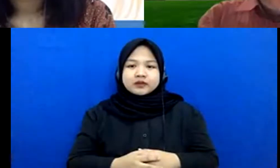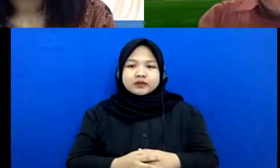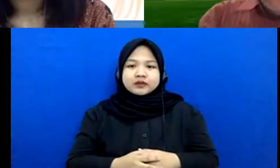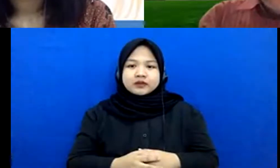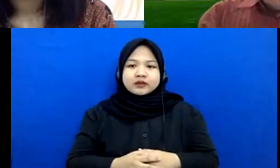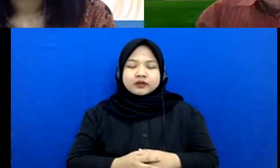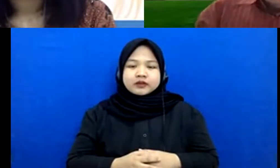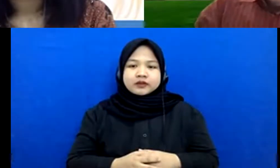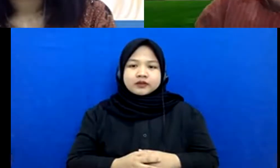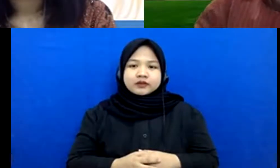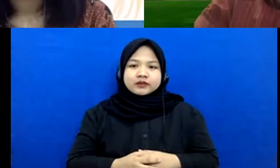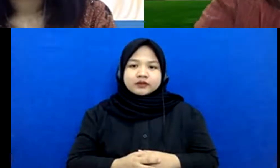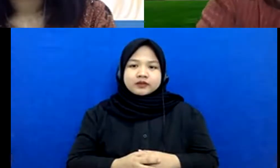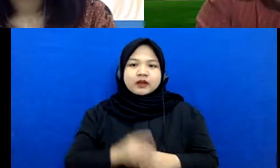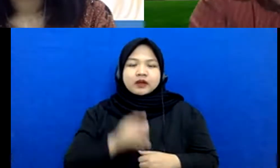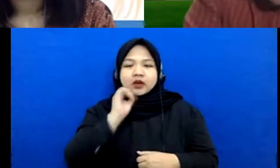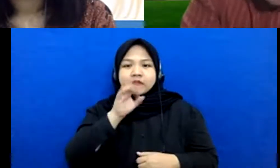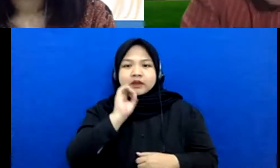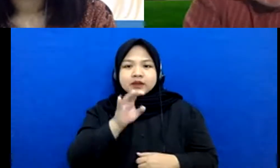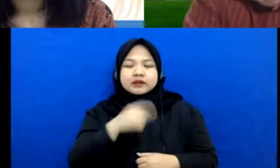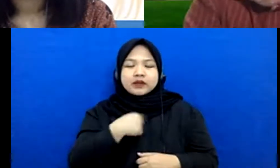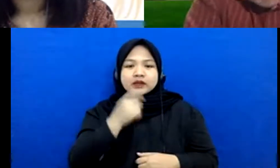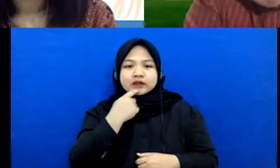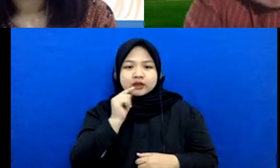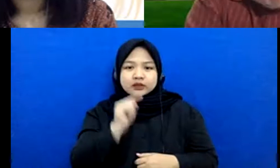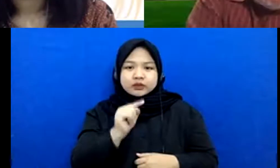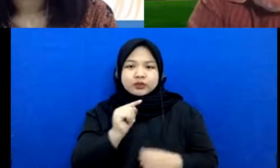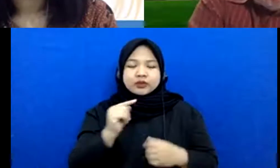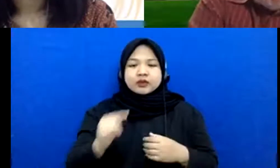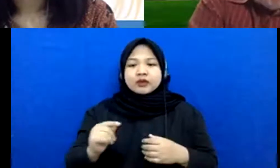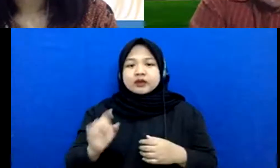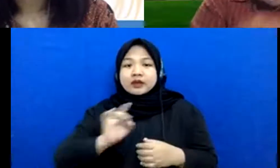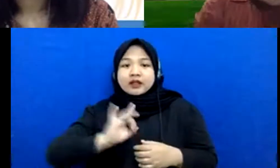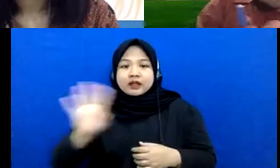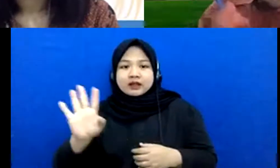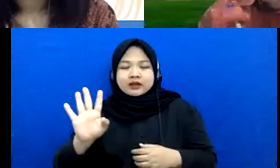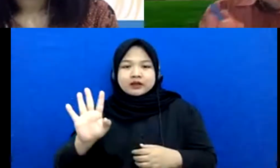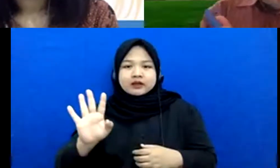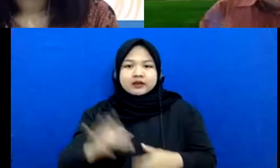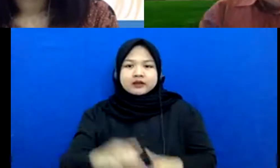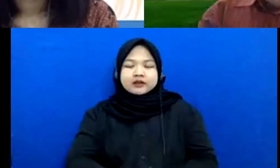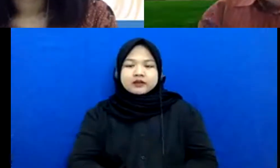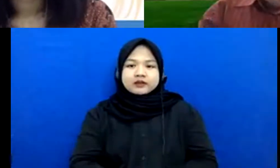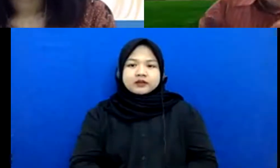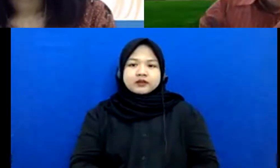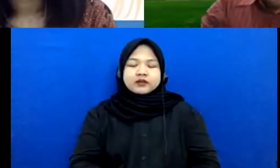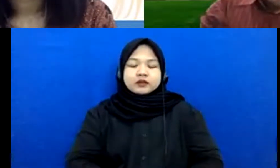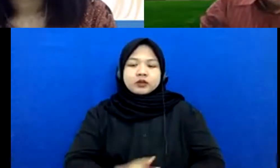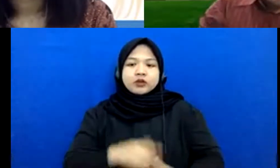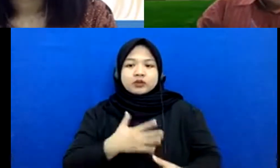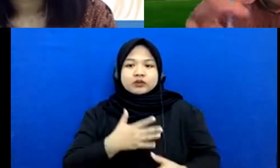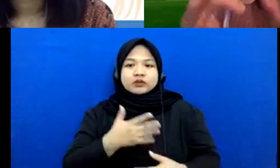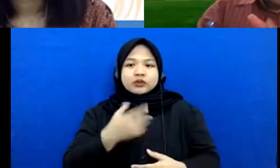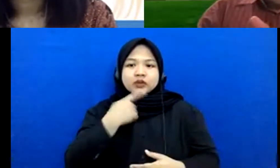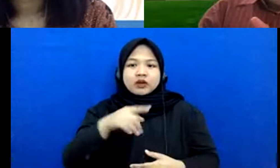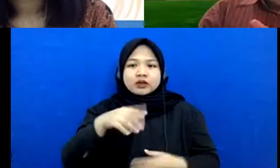one comment about that. The other thing, my concern is you've got interviewing students